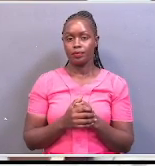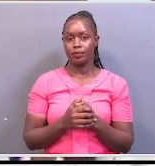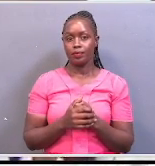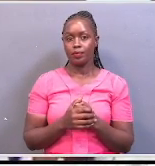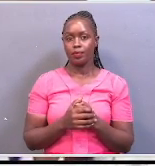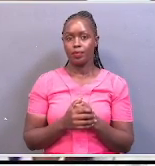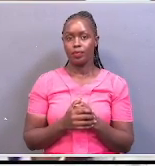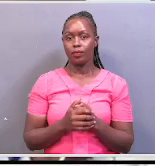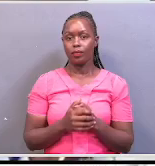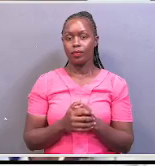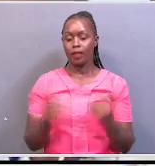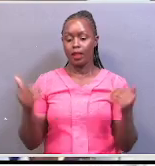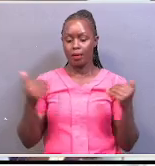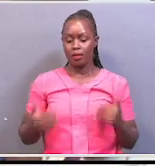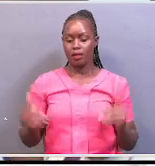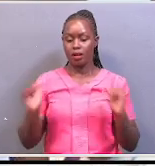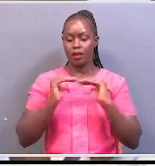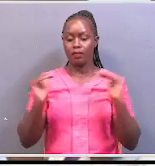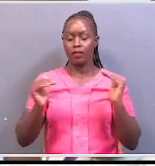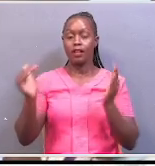At a very personal level again,